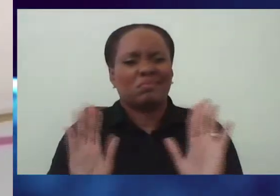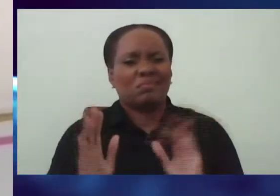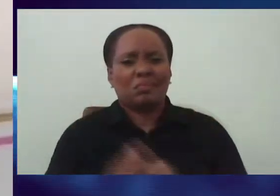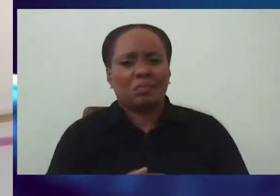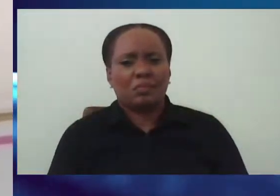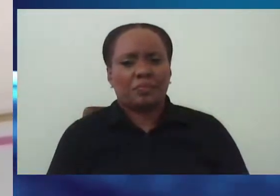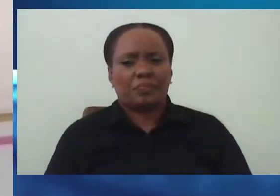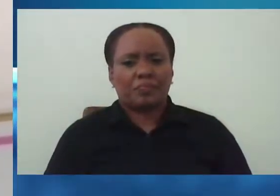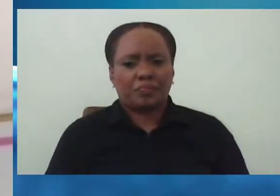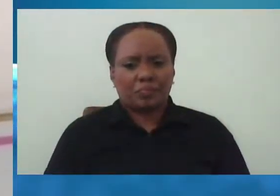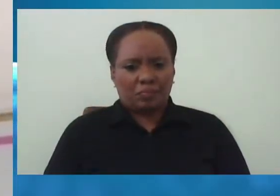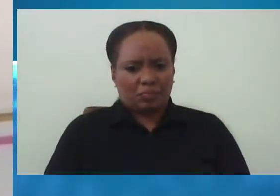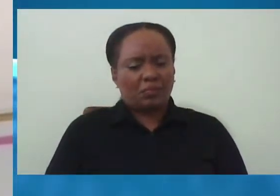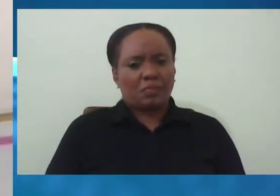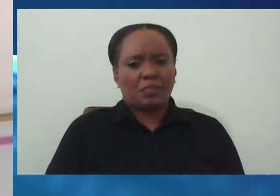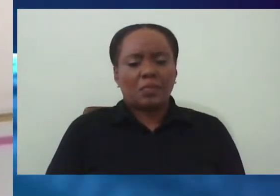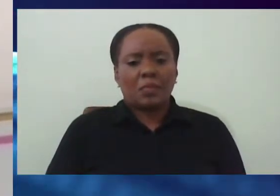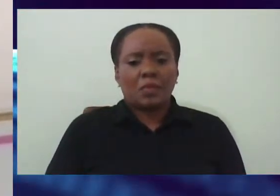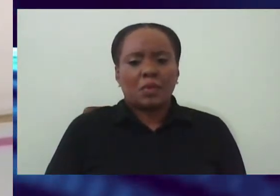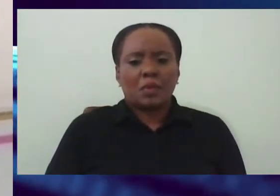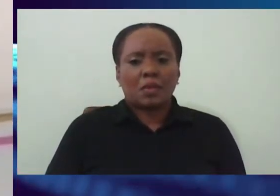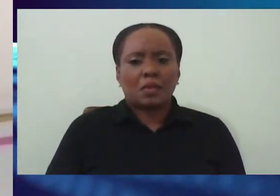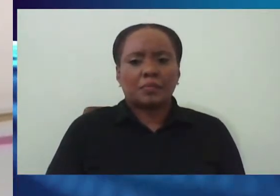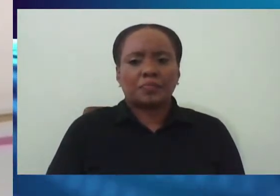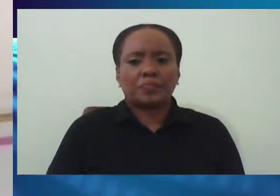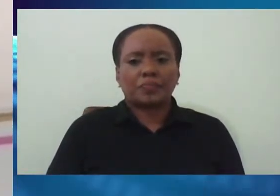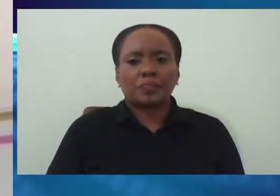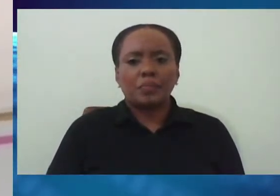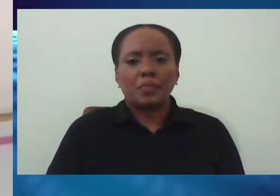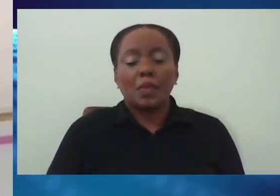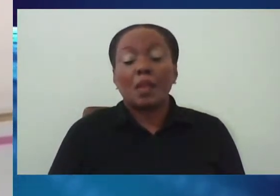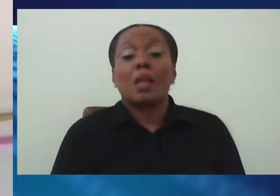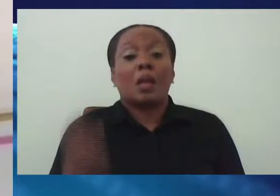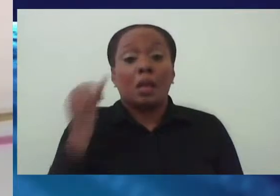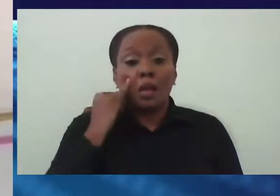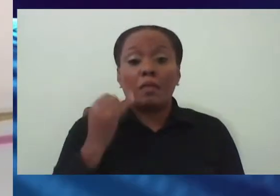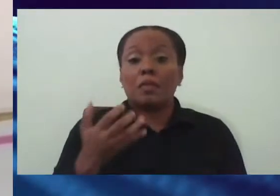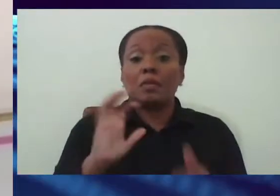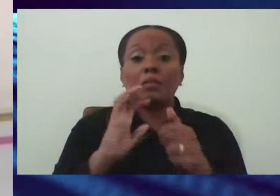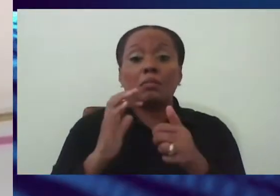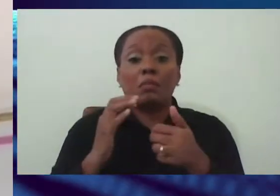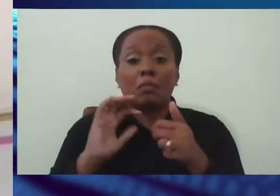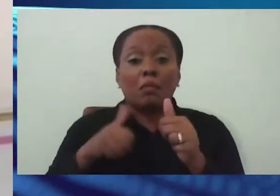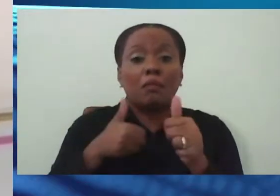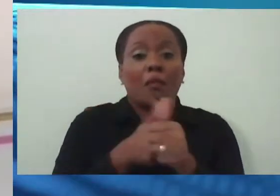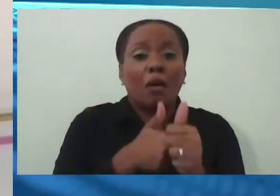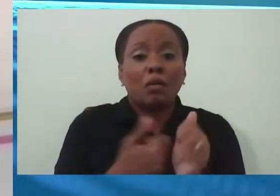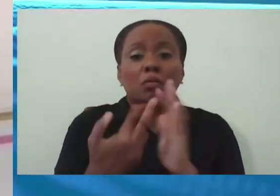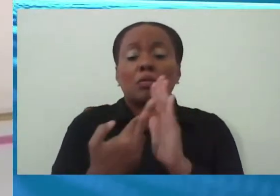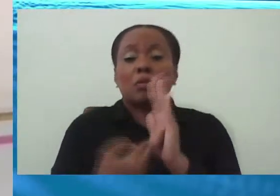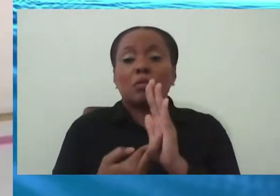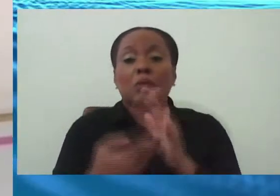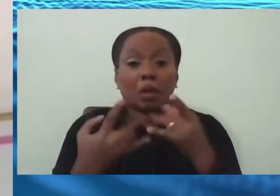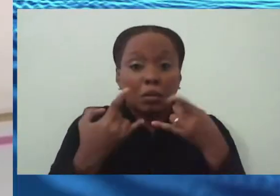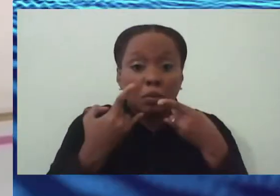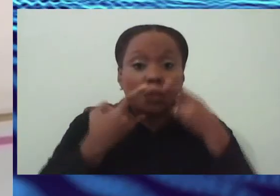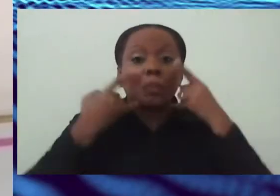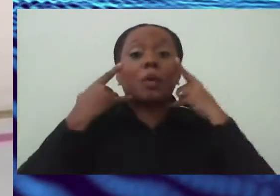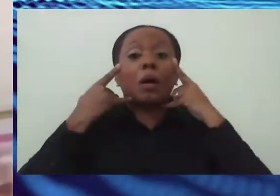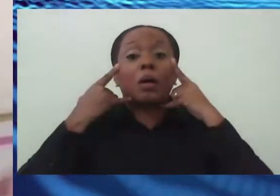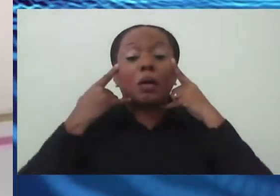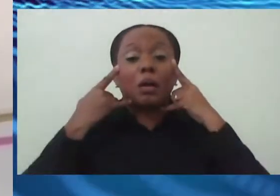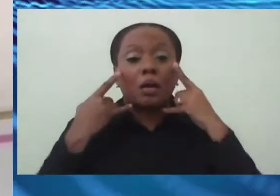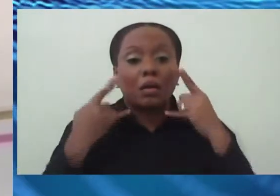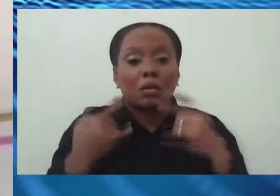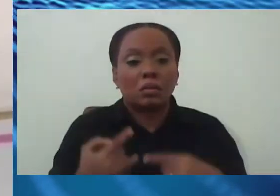basic fundamental non-pharmaceutical interventions. So not to belabor the point, so everybody